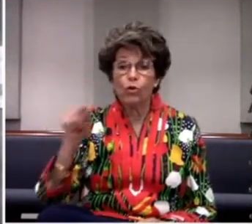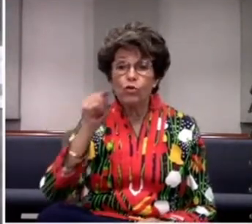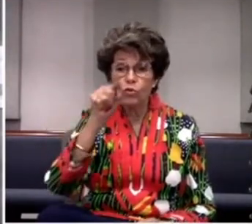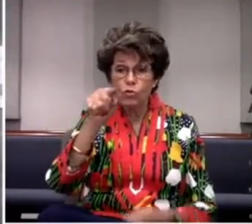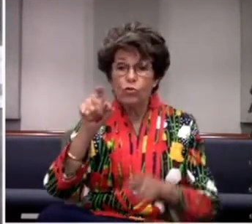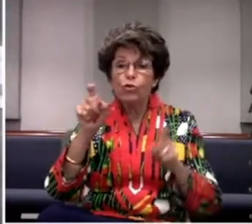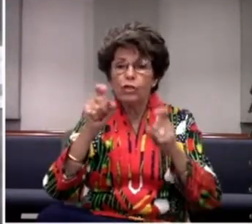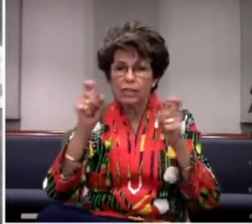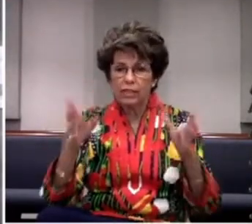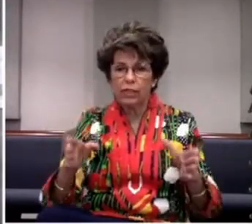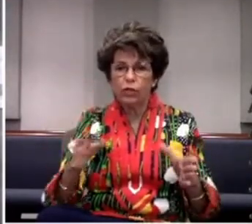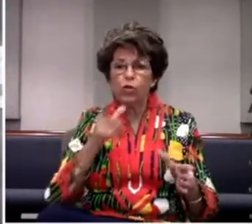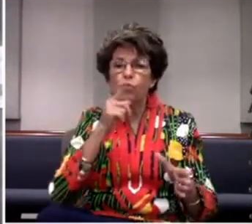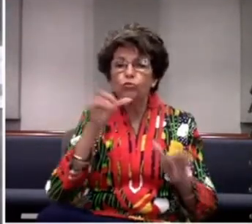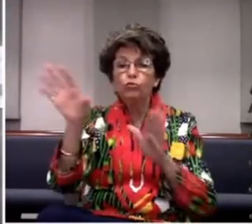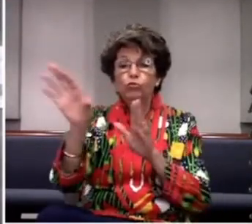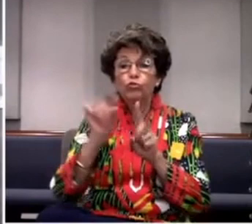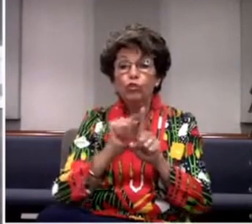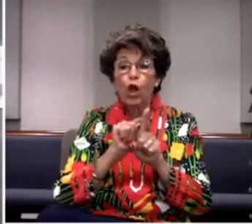who chose to sin.